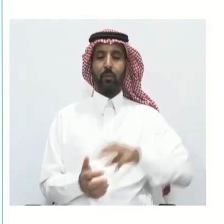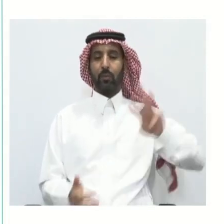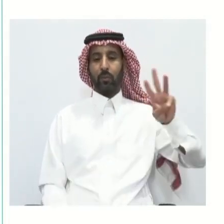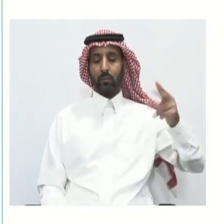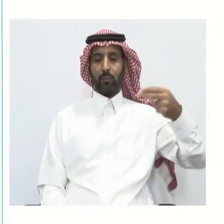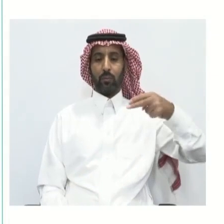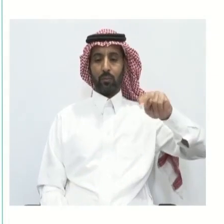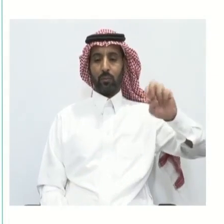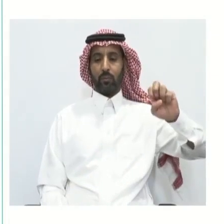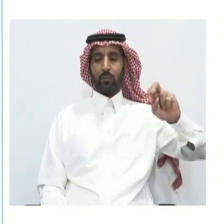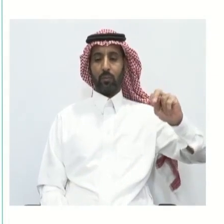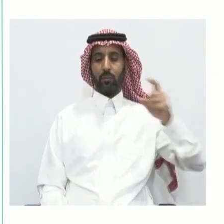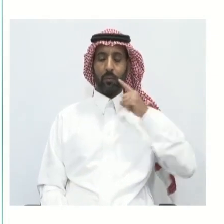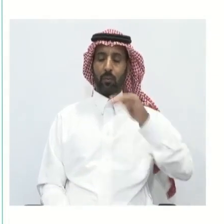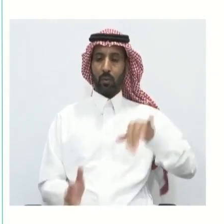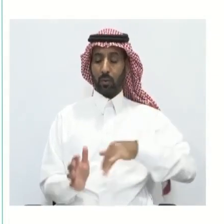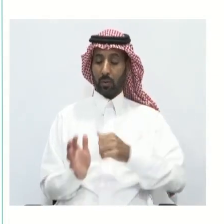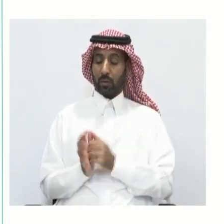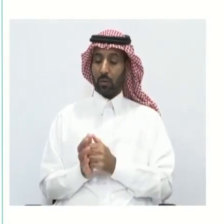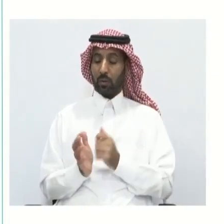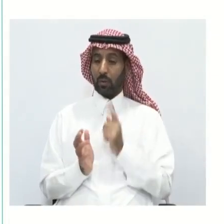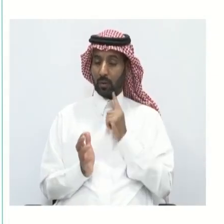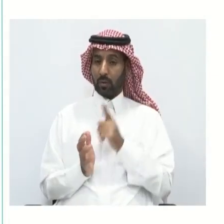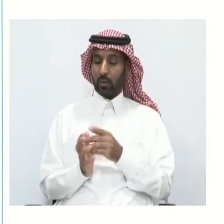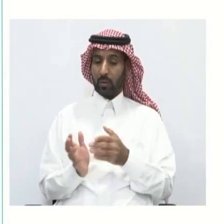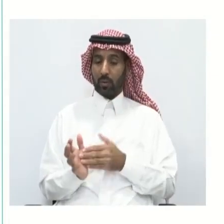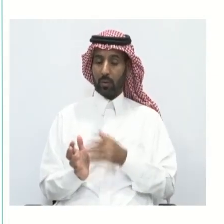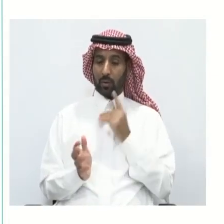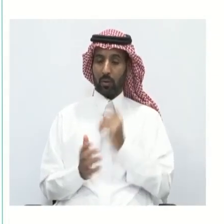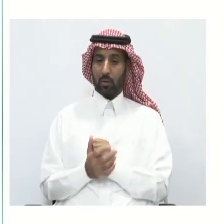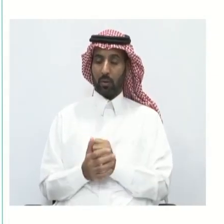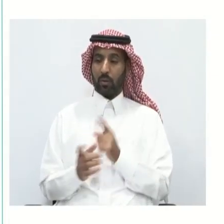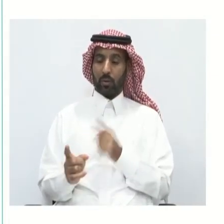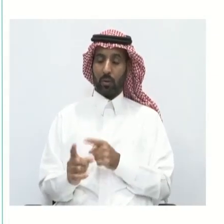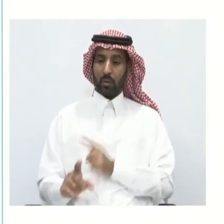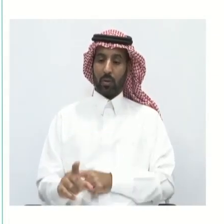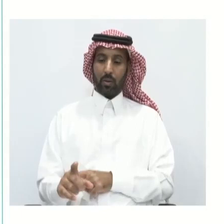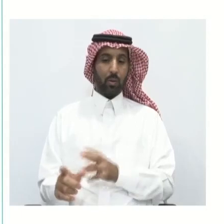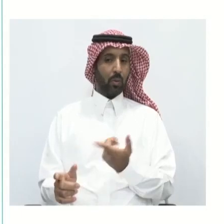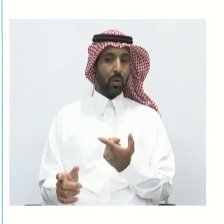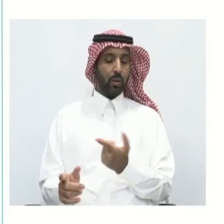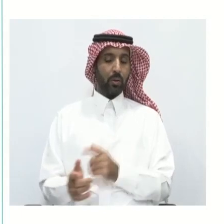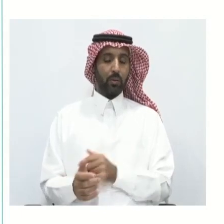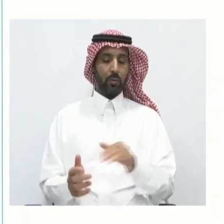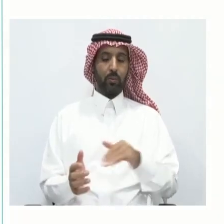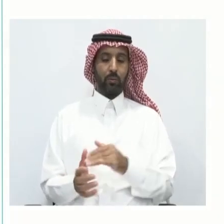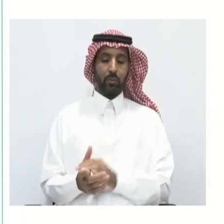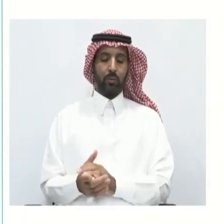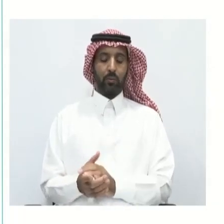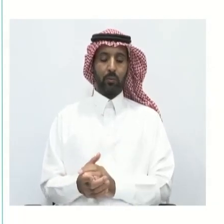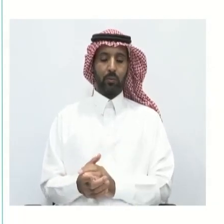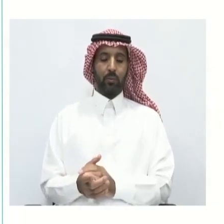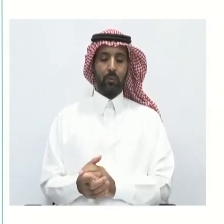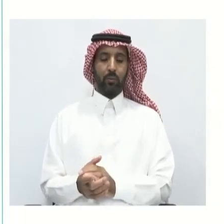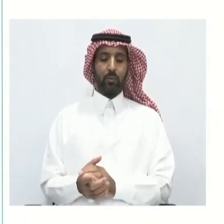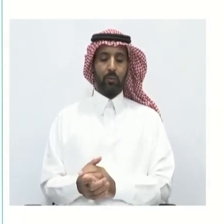When are we going to get there? So which one of these indicates a time? Yes, this is the last one, of course,